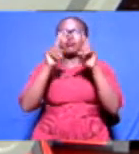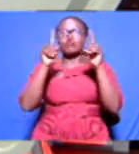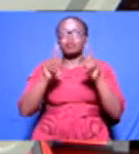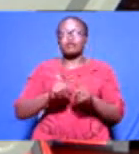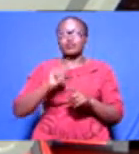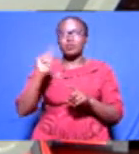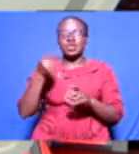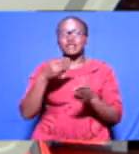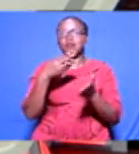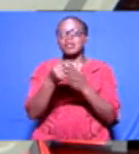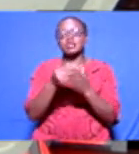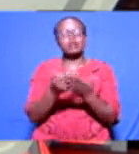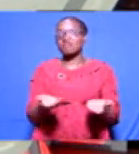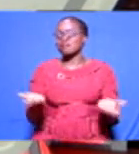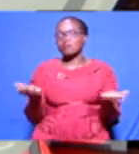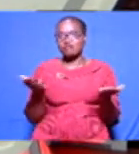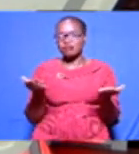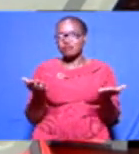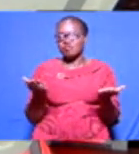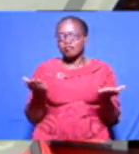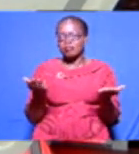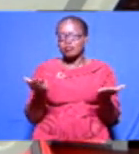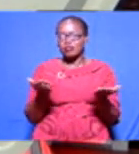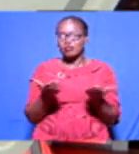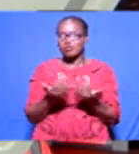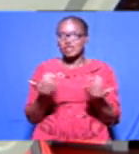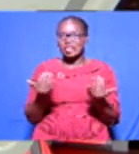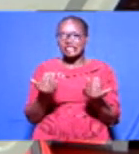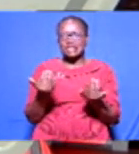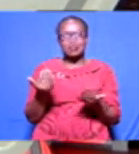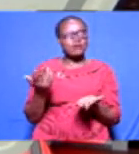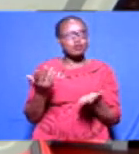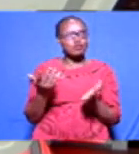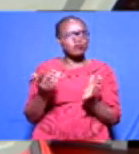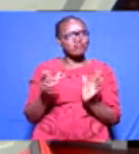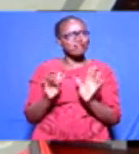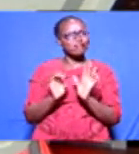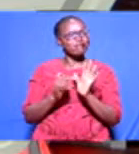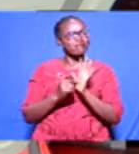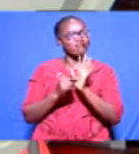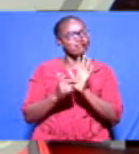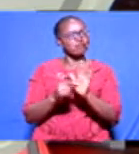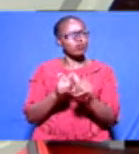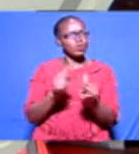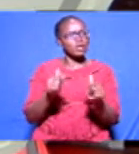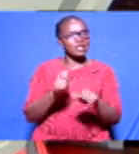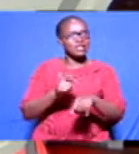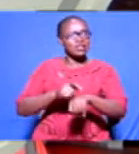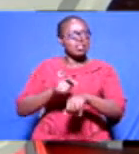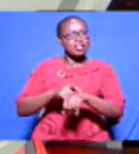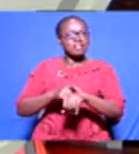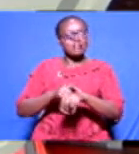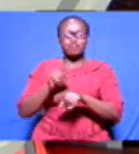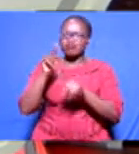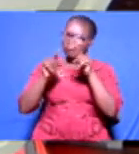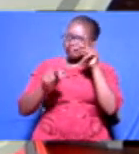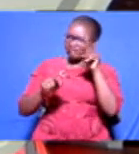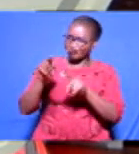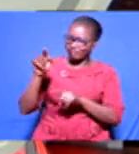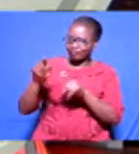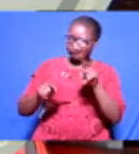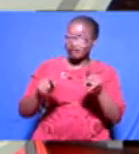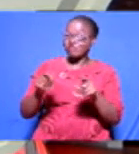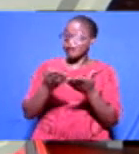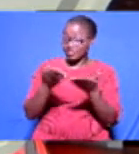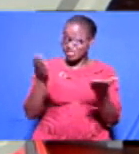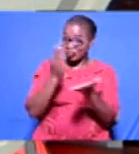currency. Mm-hmm. Yeah, and those are the things that really stood out. Of course, there were moments of hiccups here and there. Oh, yes. But